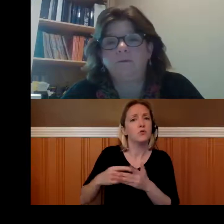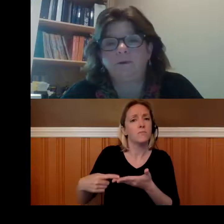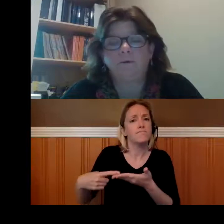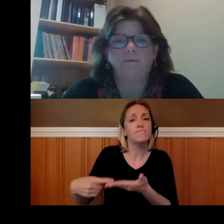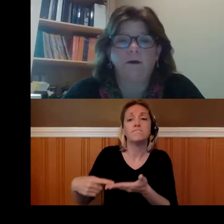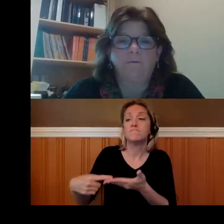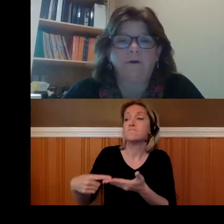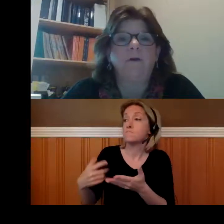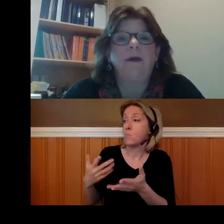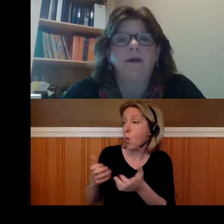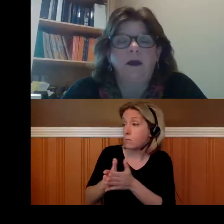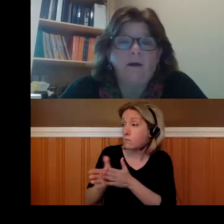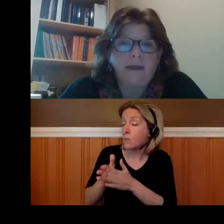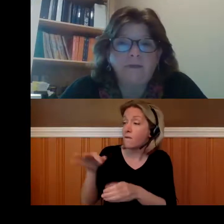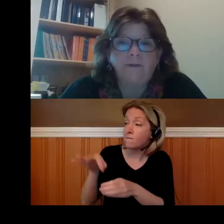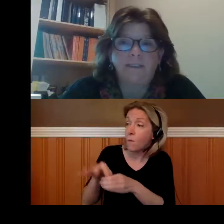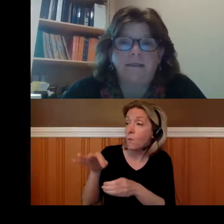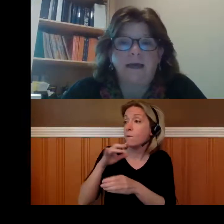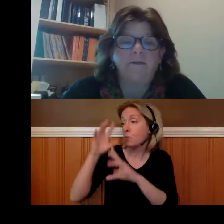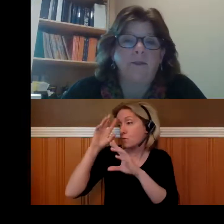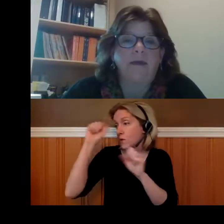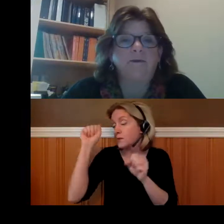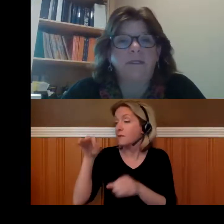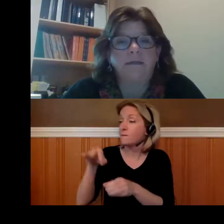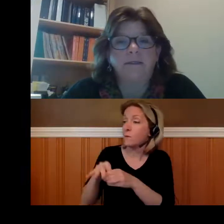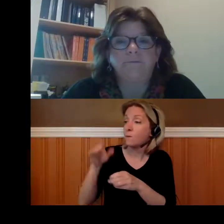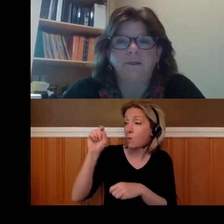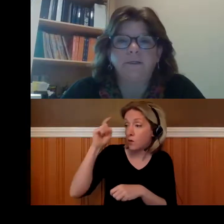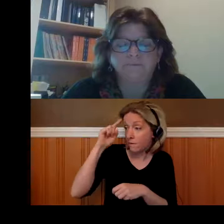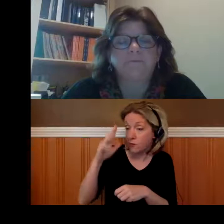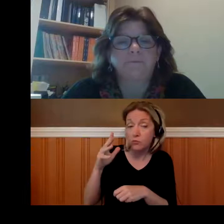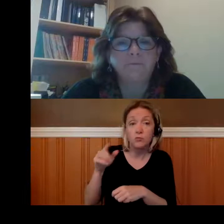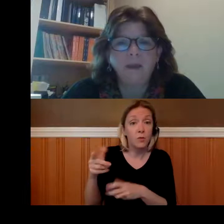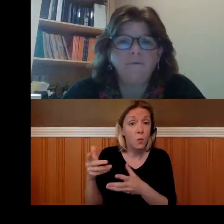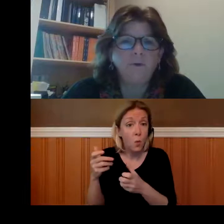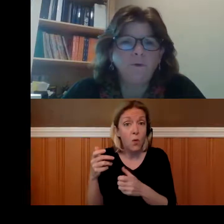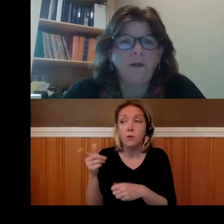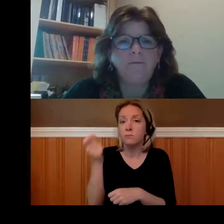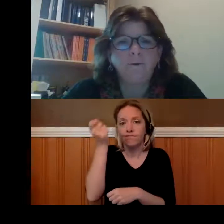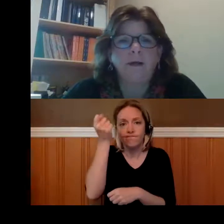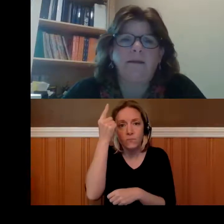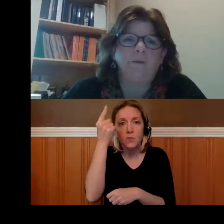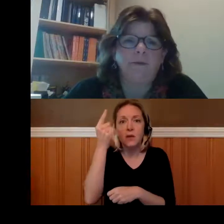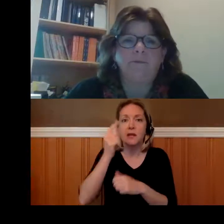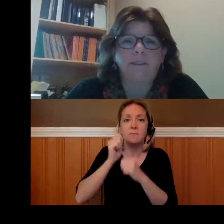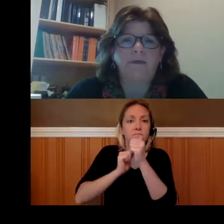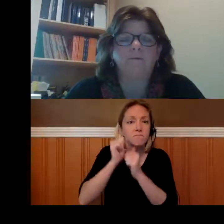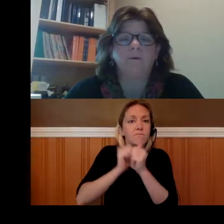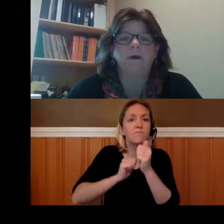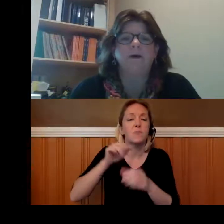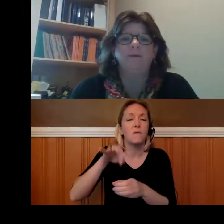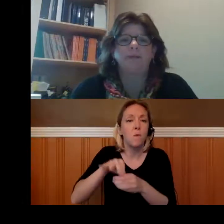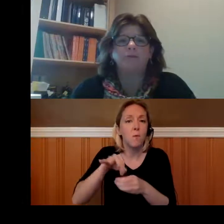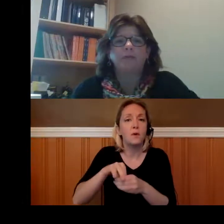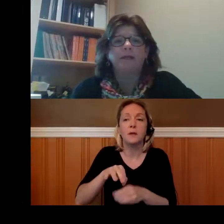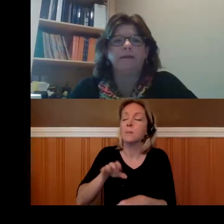for a governor? Are they interested in that? Do they understand the difference of who's running for what people stand for? But that's a